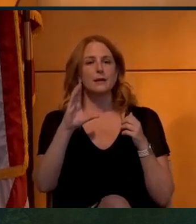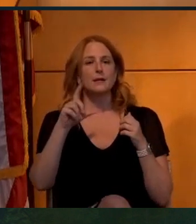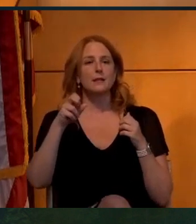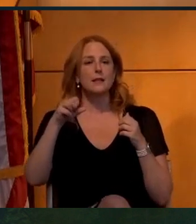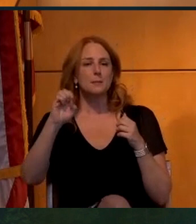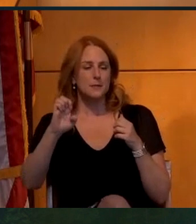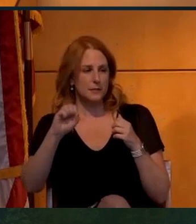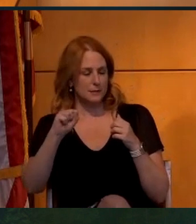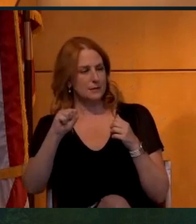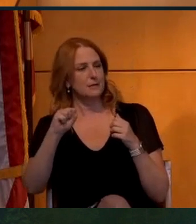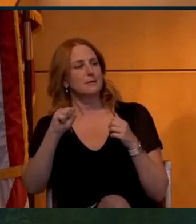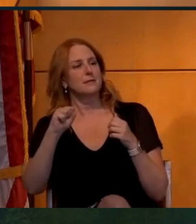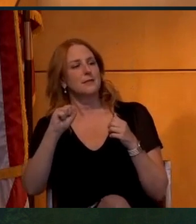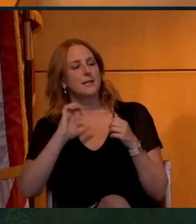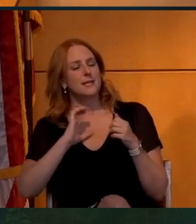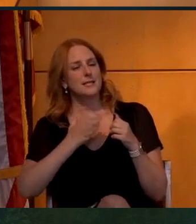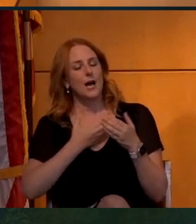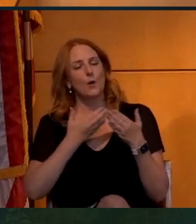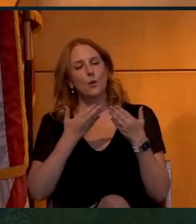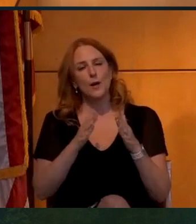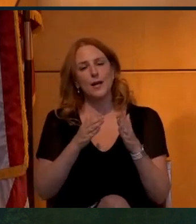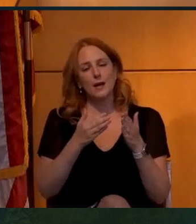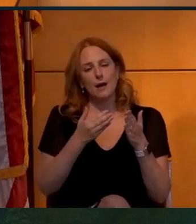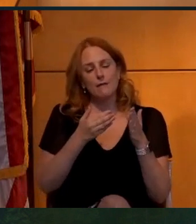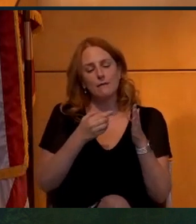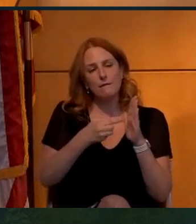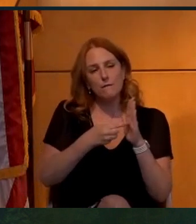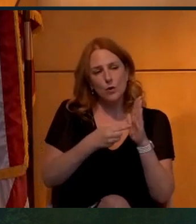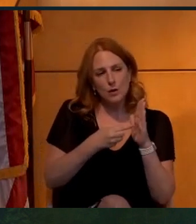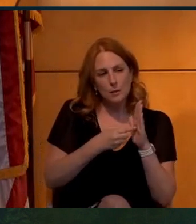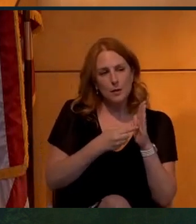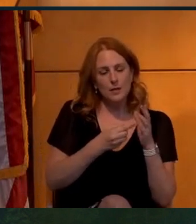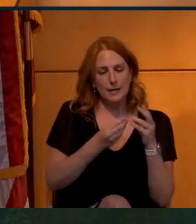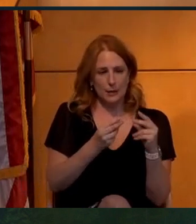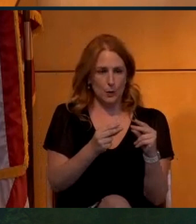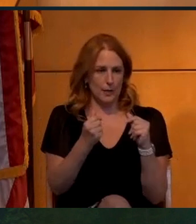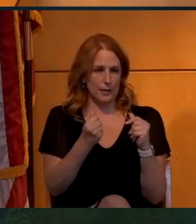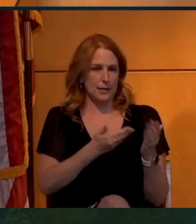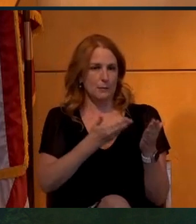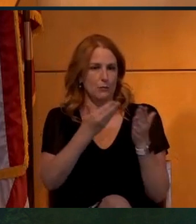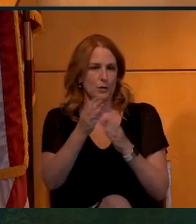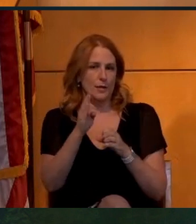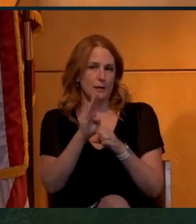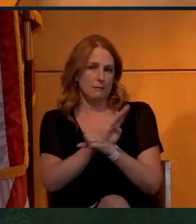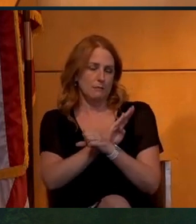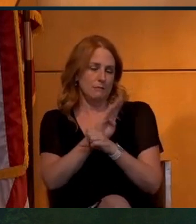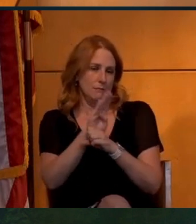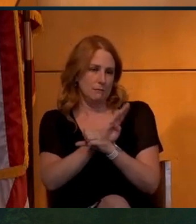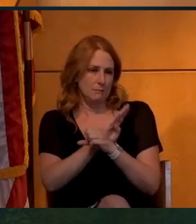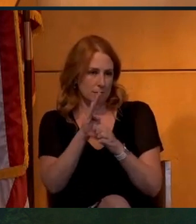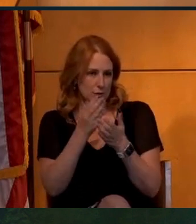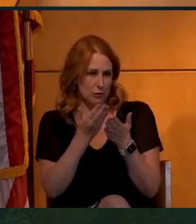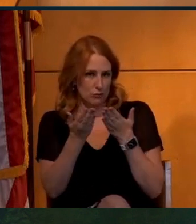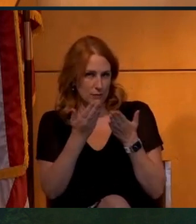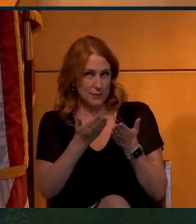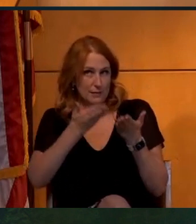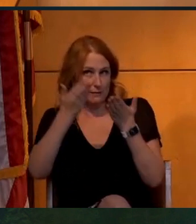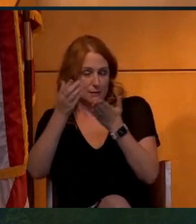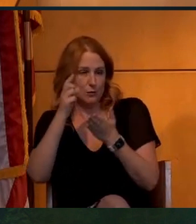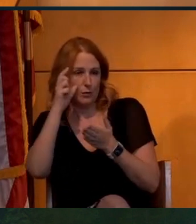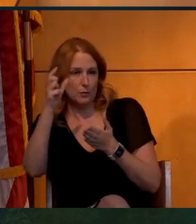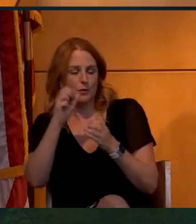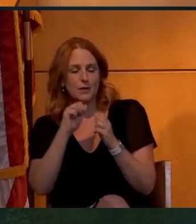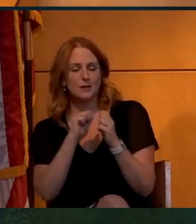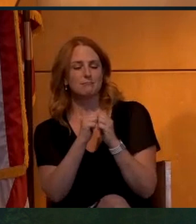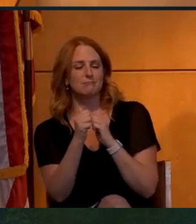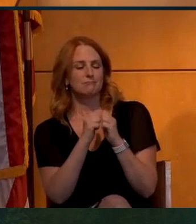of affordably and rapidly acquiring commercial delivery services to the surface of the moon. So this is a competition